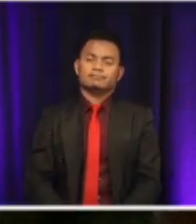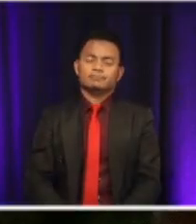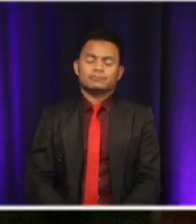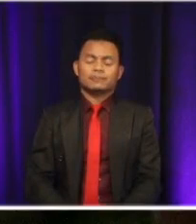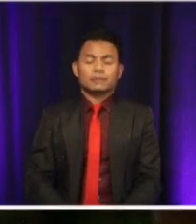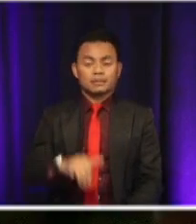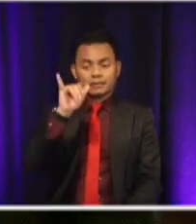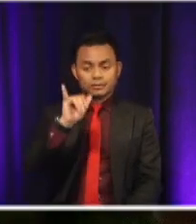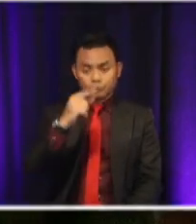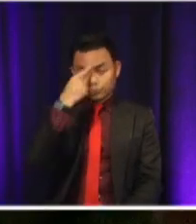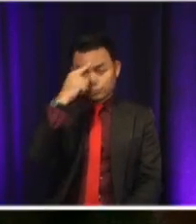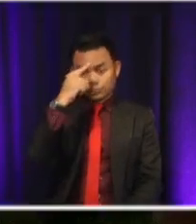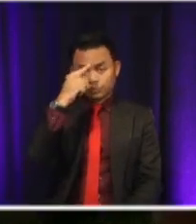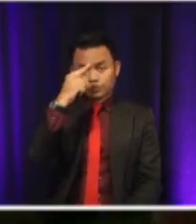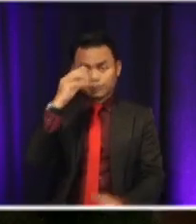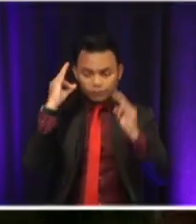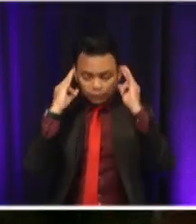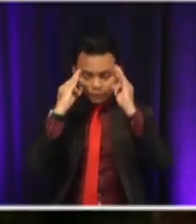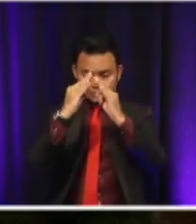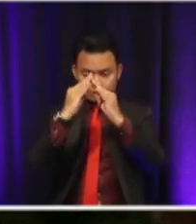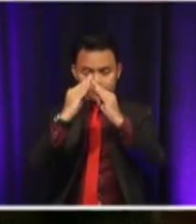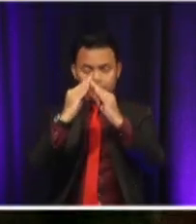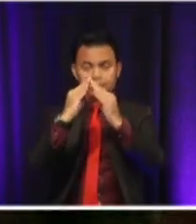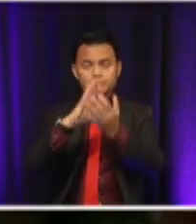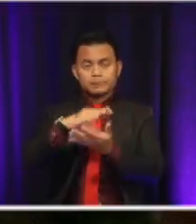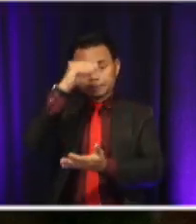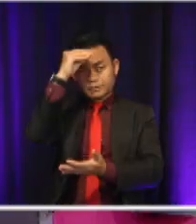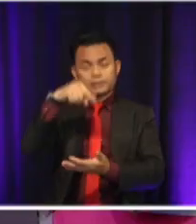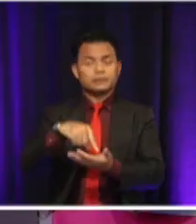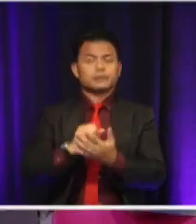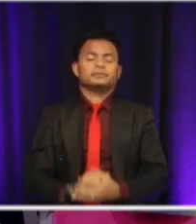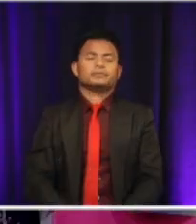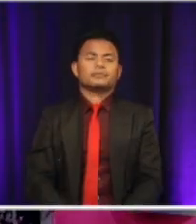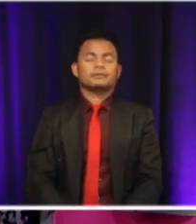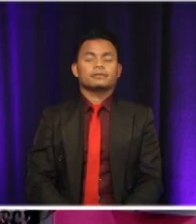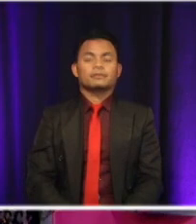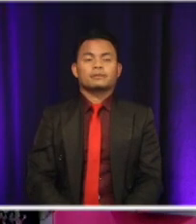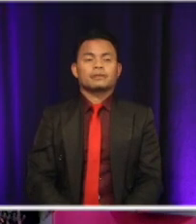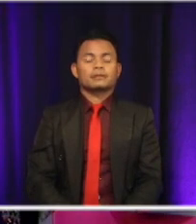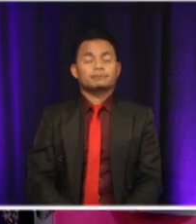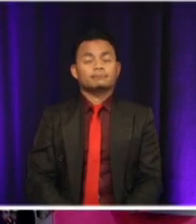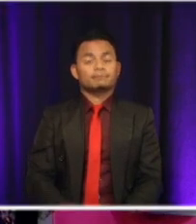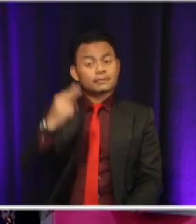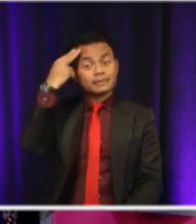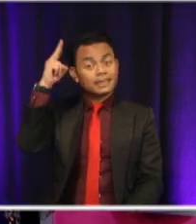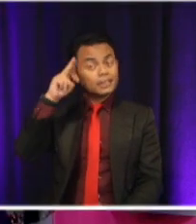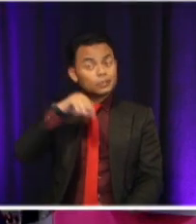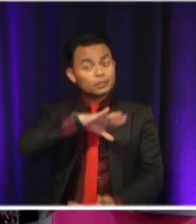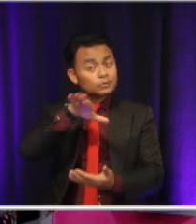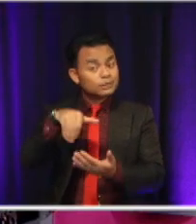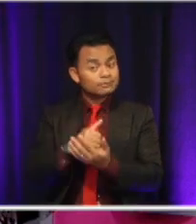we pass the paper? All right. Shall we start? Yes, let's start. Okay. So, hello everybody out